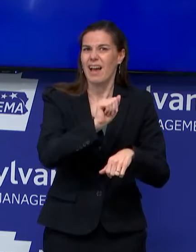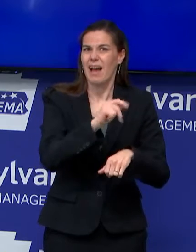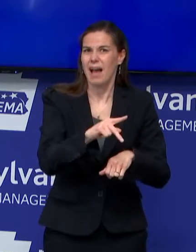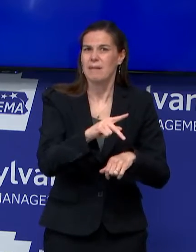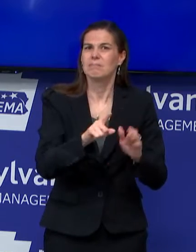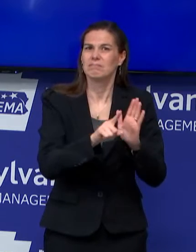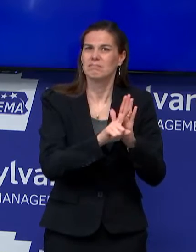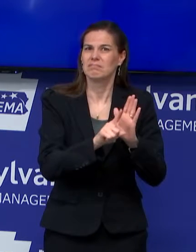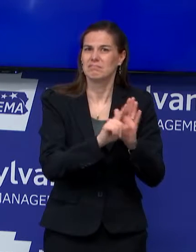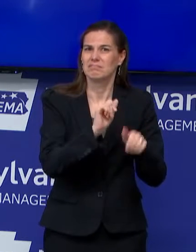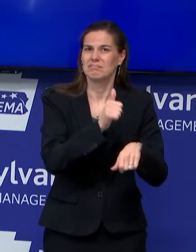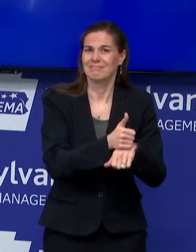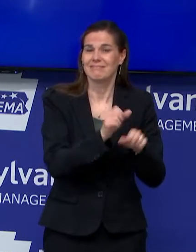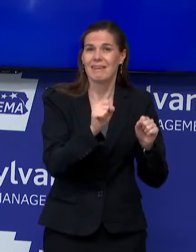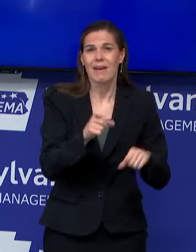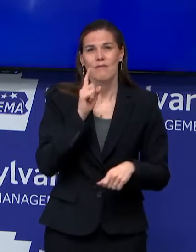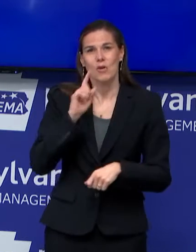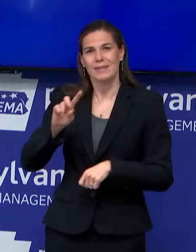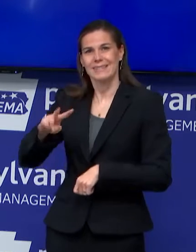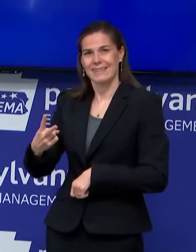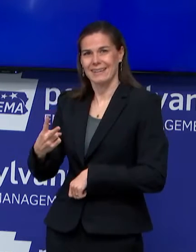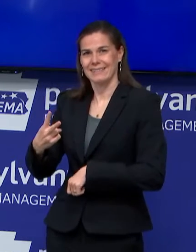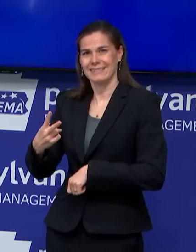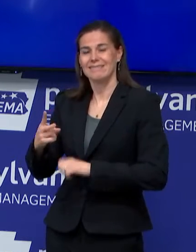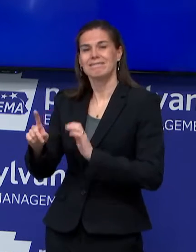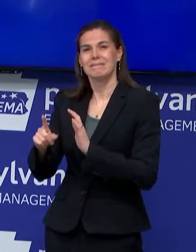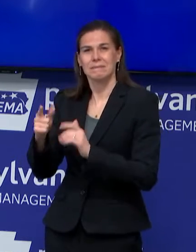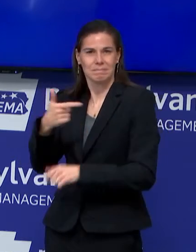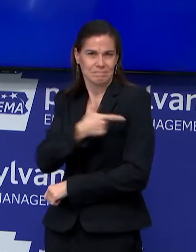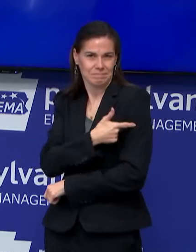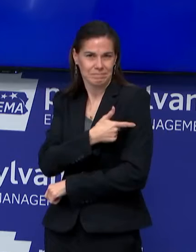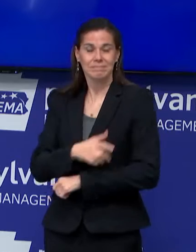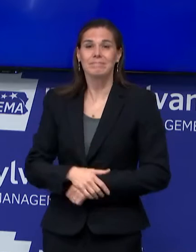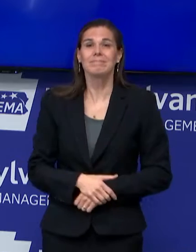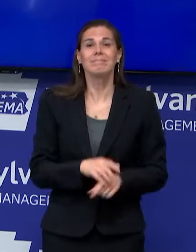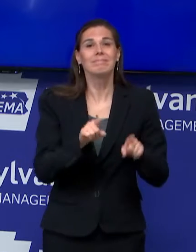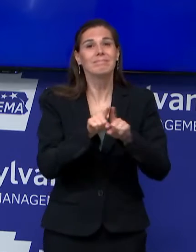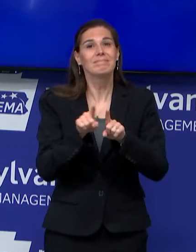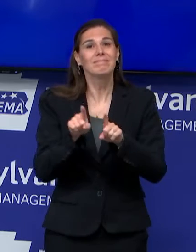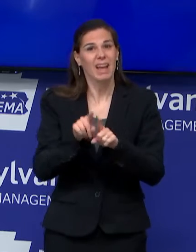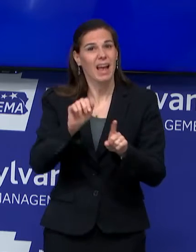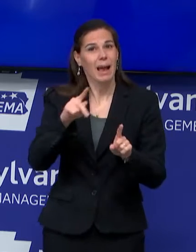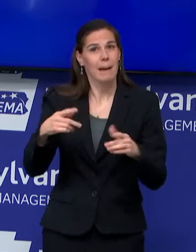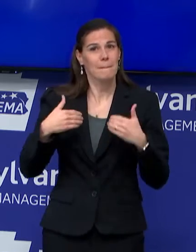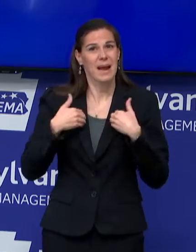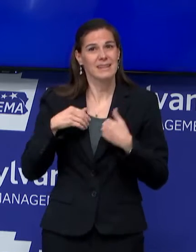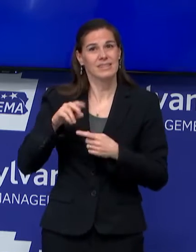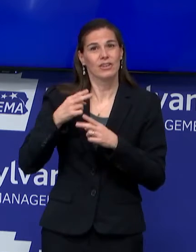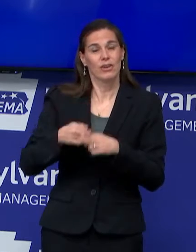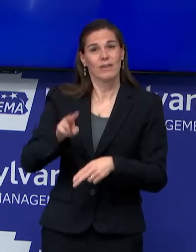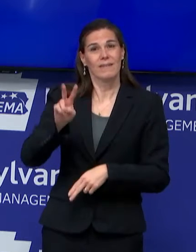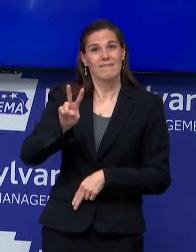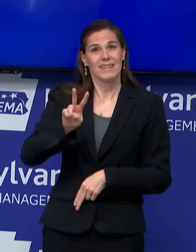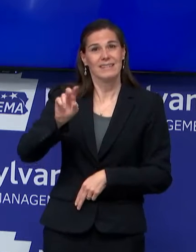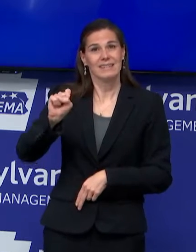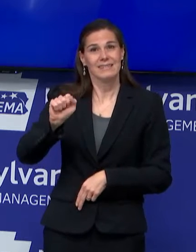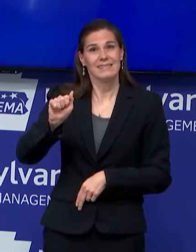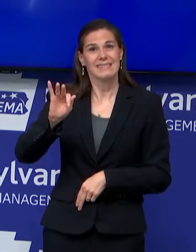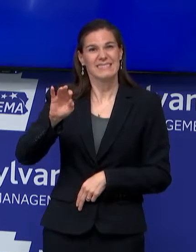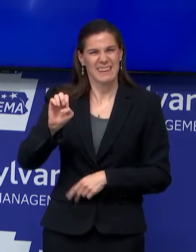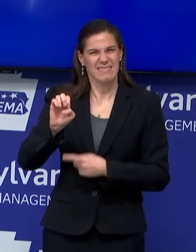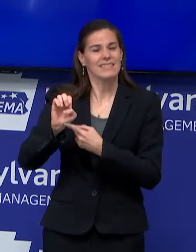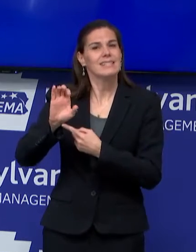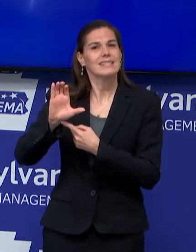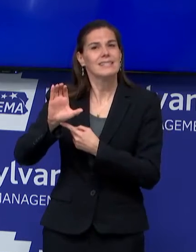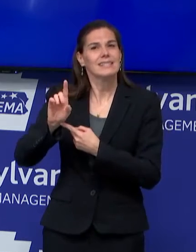dose. There's also a link to vSafe, which is the CDC's vaccine side effects tracker tool. There are more